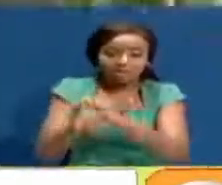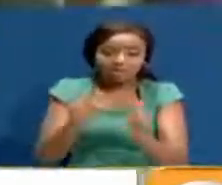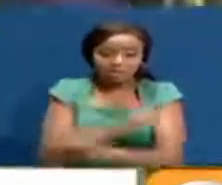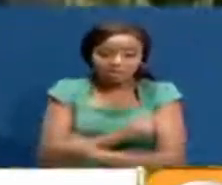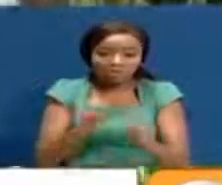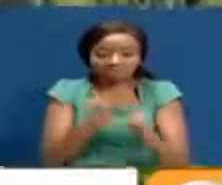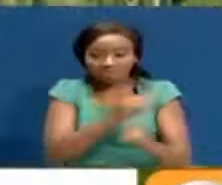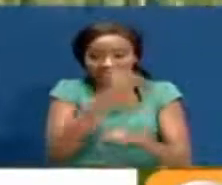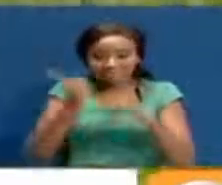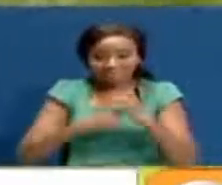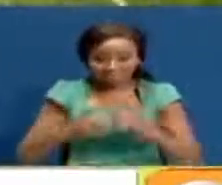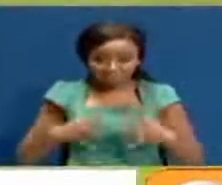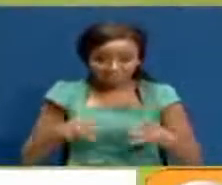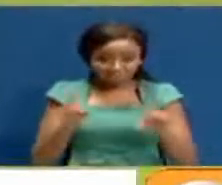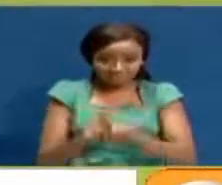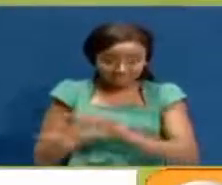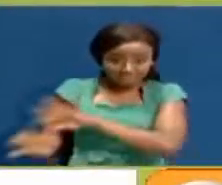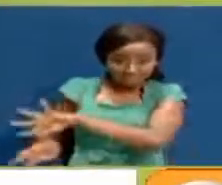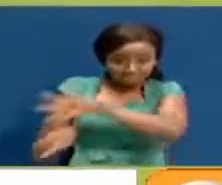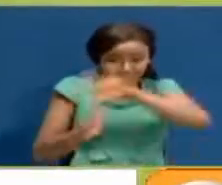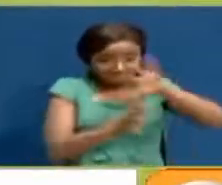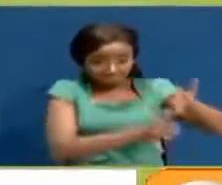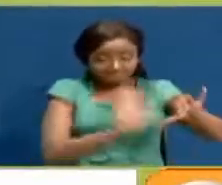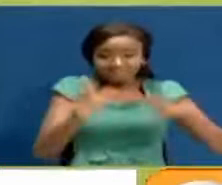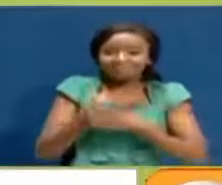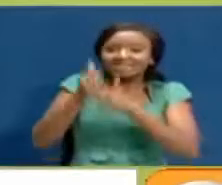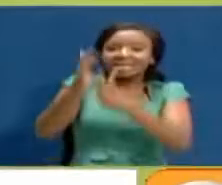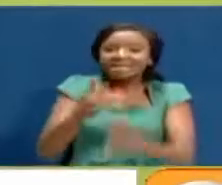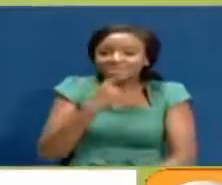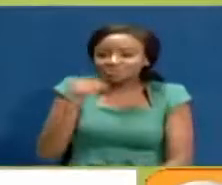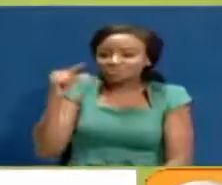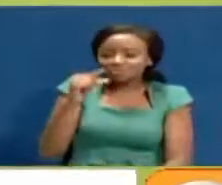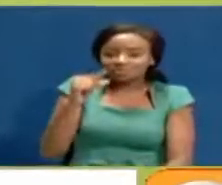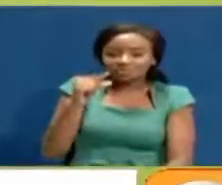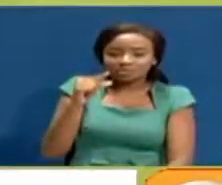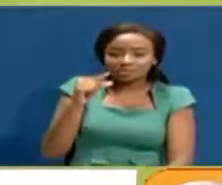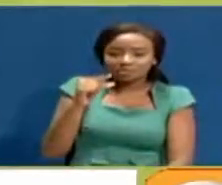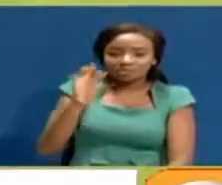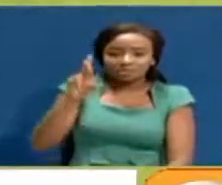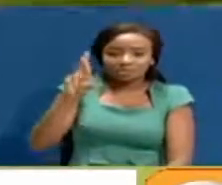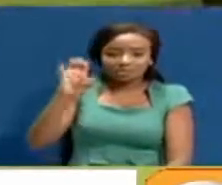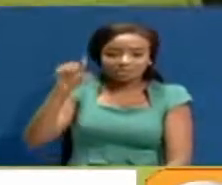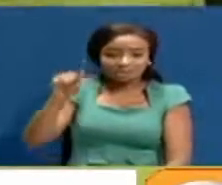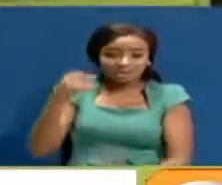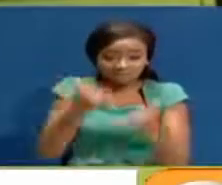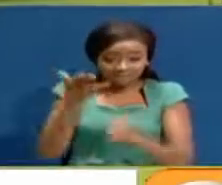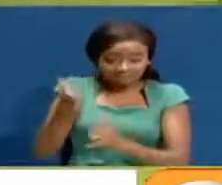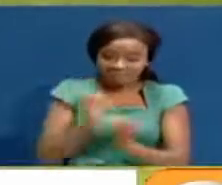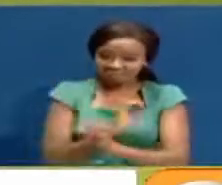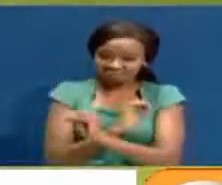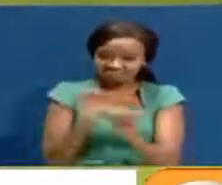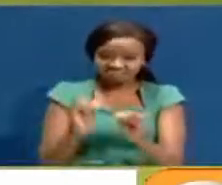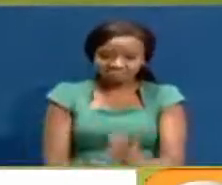with 6 other golfers. Now the series leader, Greg Snow, did not play at Sigona.